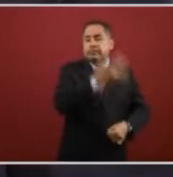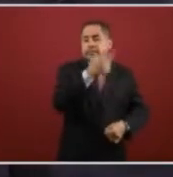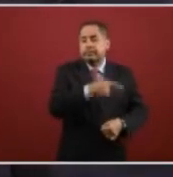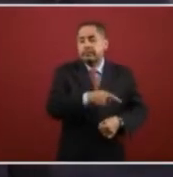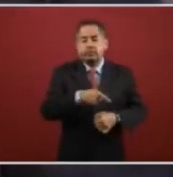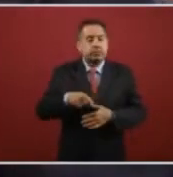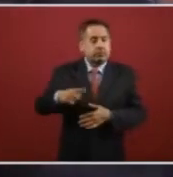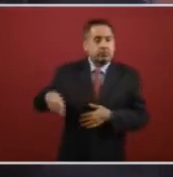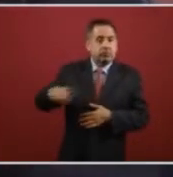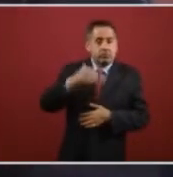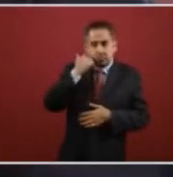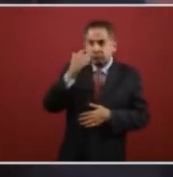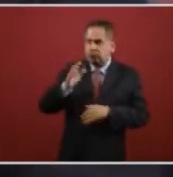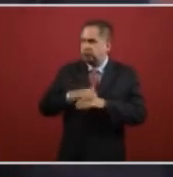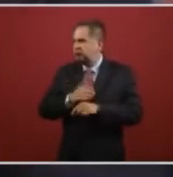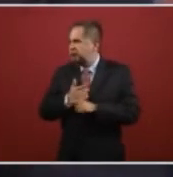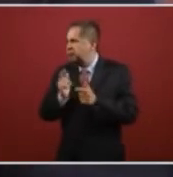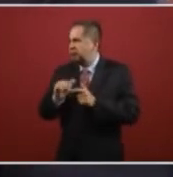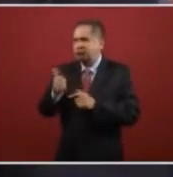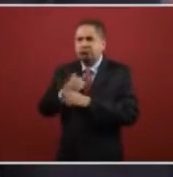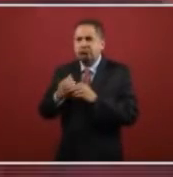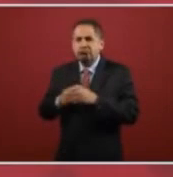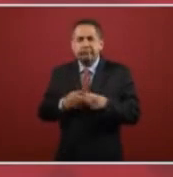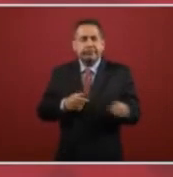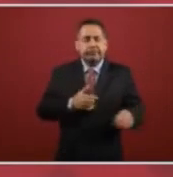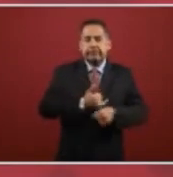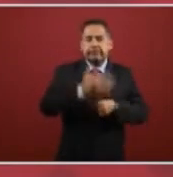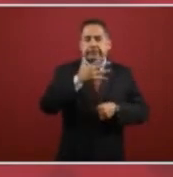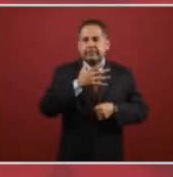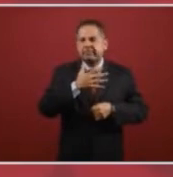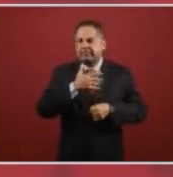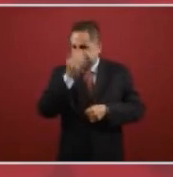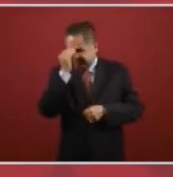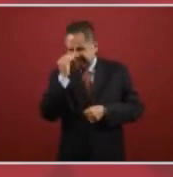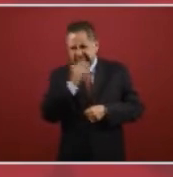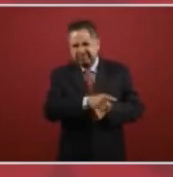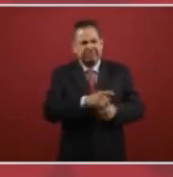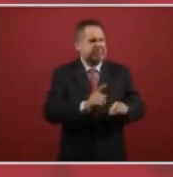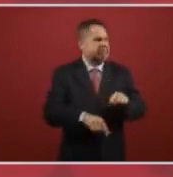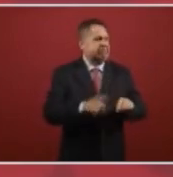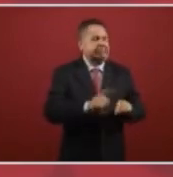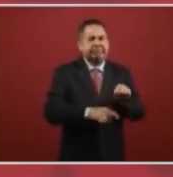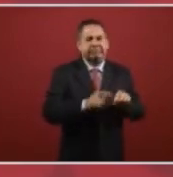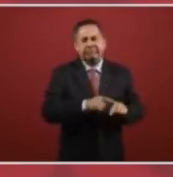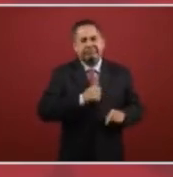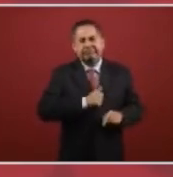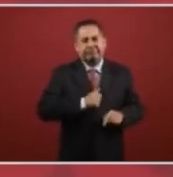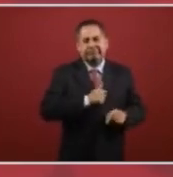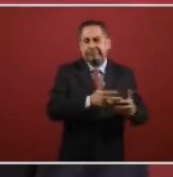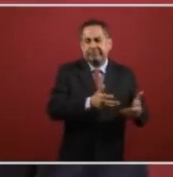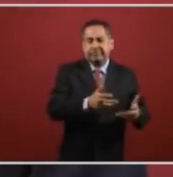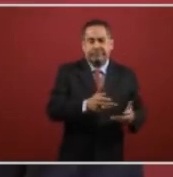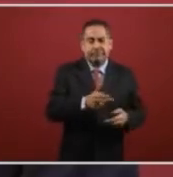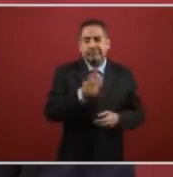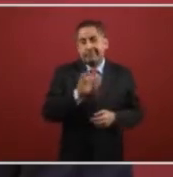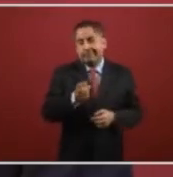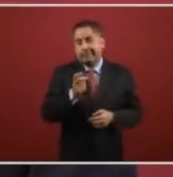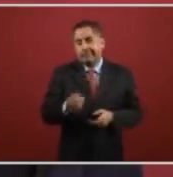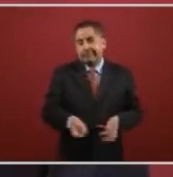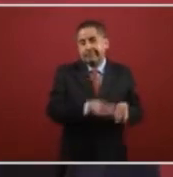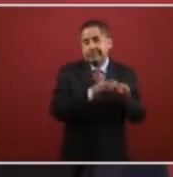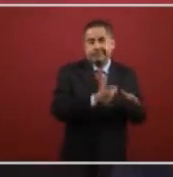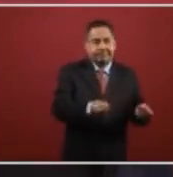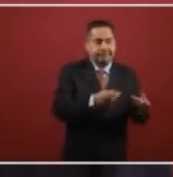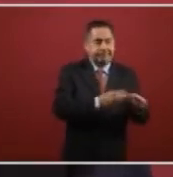way in the application of neoliberal politics to such an extent that